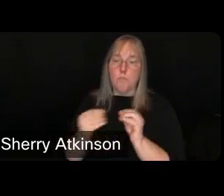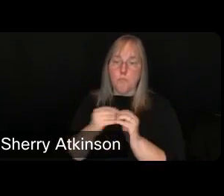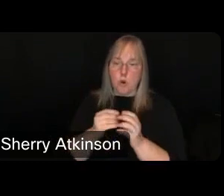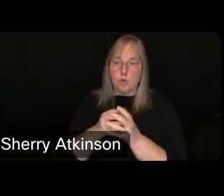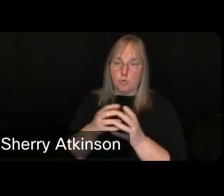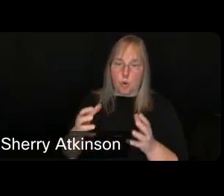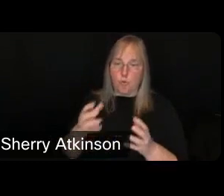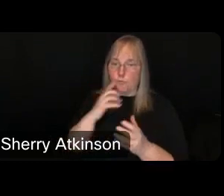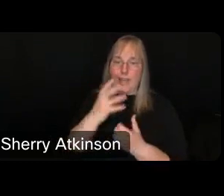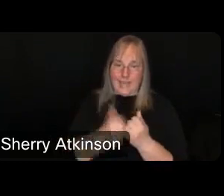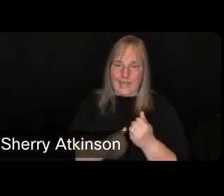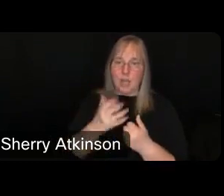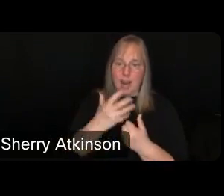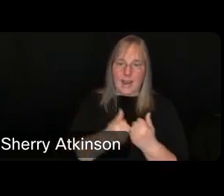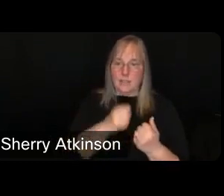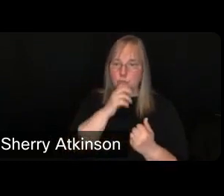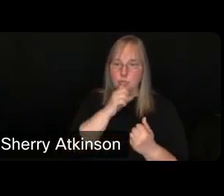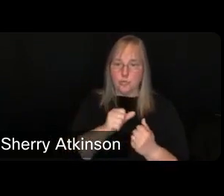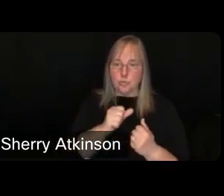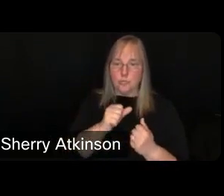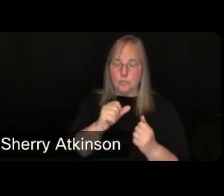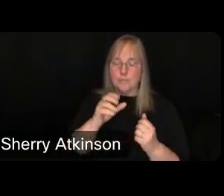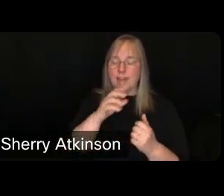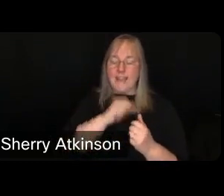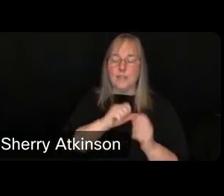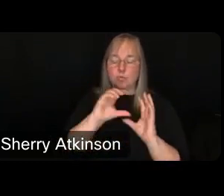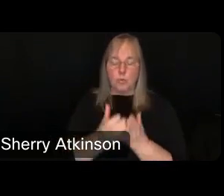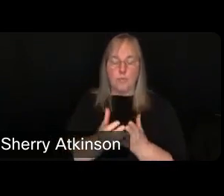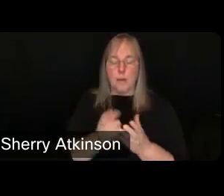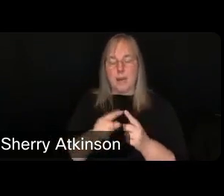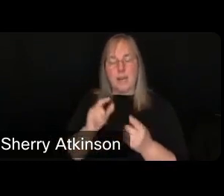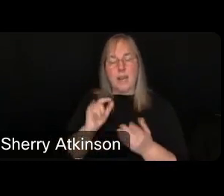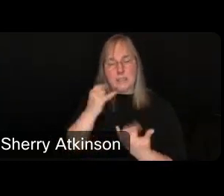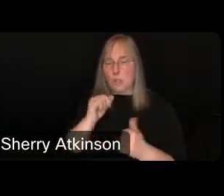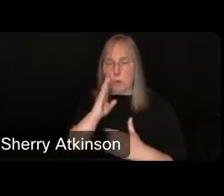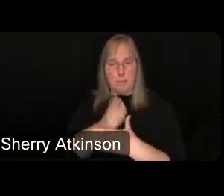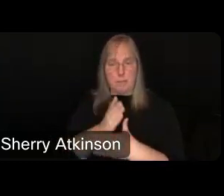going to be very moderate, because I know our school system